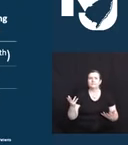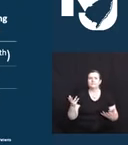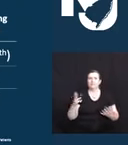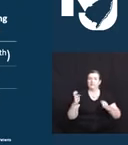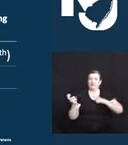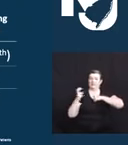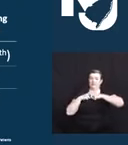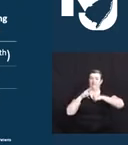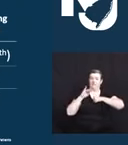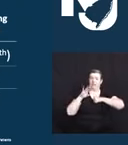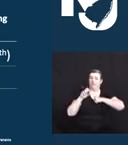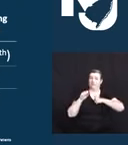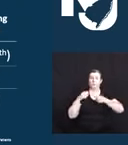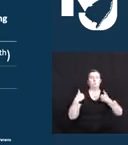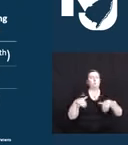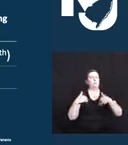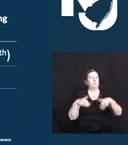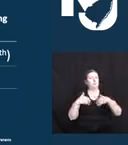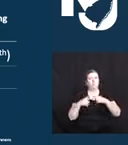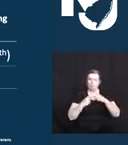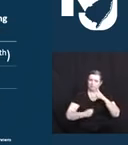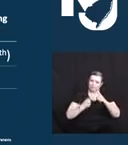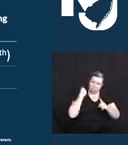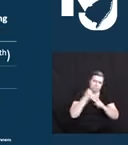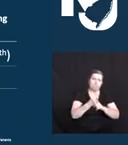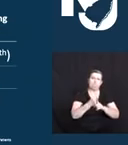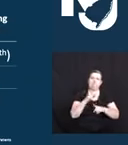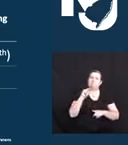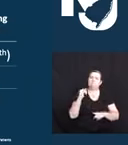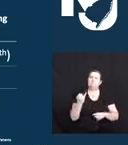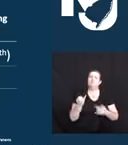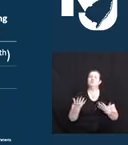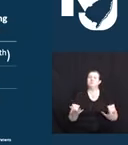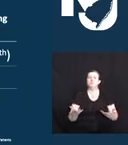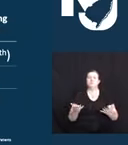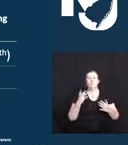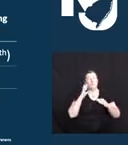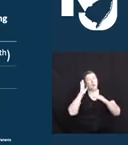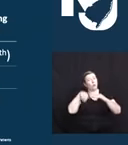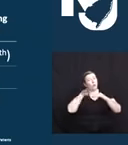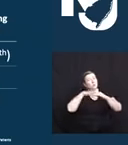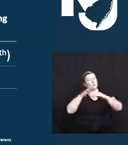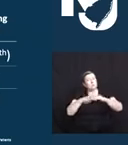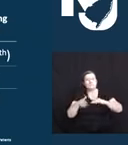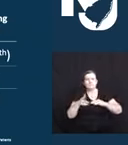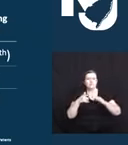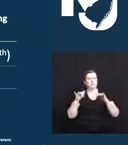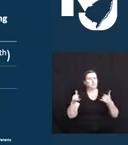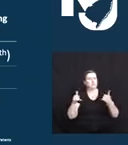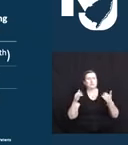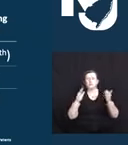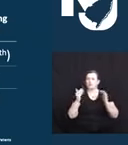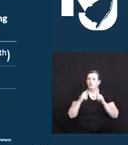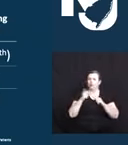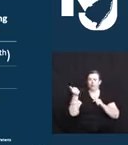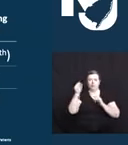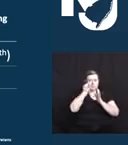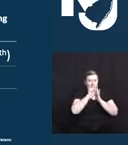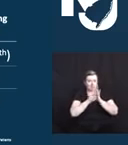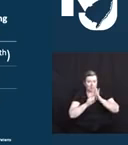with the significant decreases over the past days and weeks, we are still one of the nation's most impacted